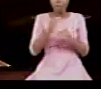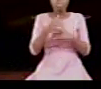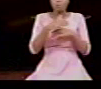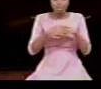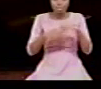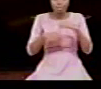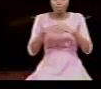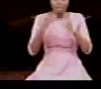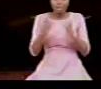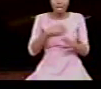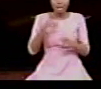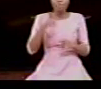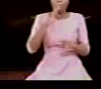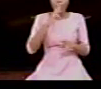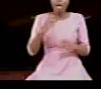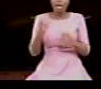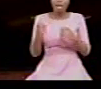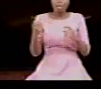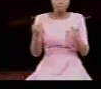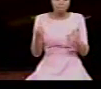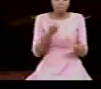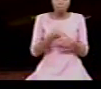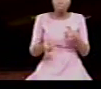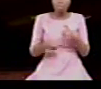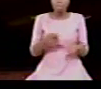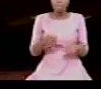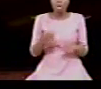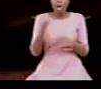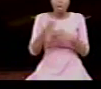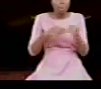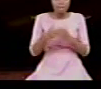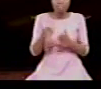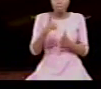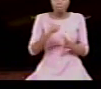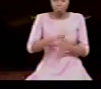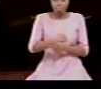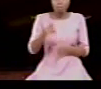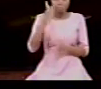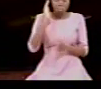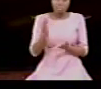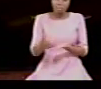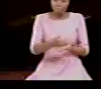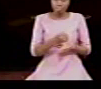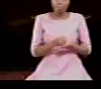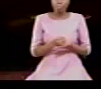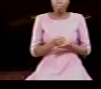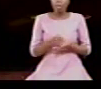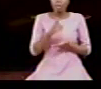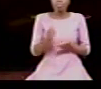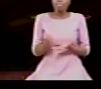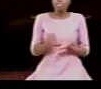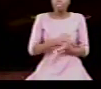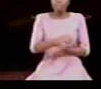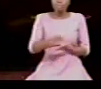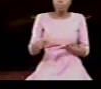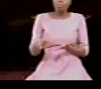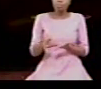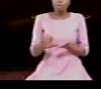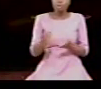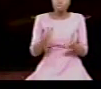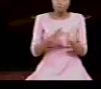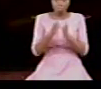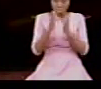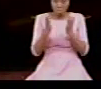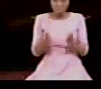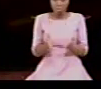and thou art tormented. So whatever you sow is what you reap. You sow spiritually, you sow carnally, you sow